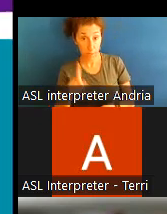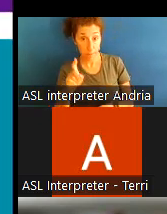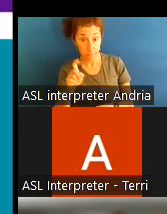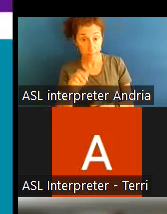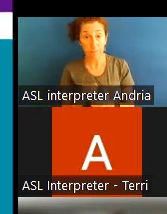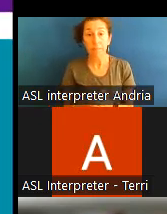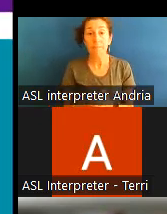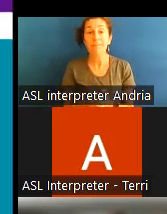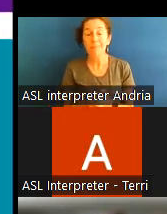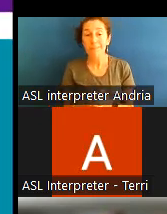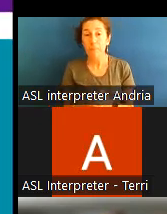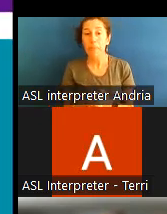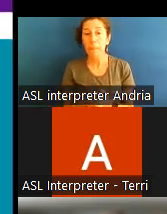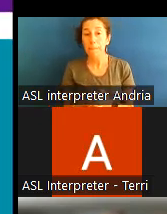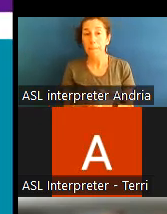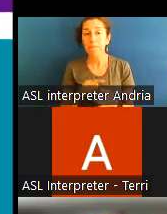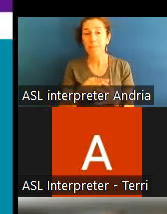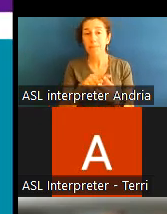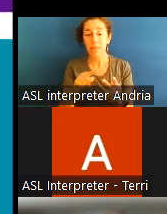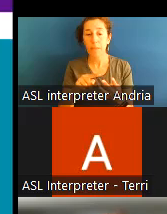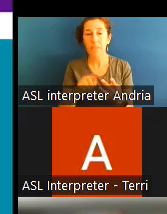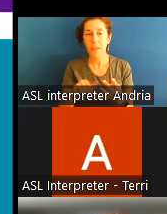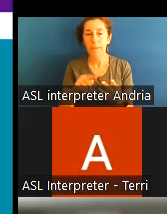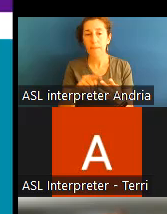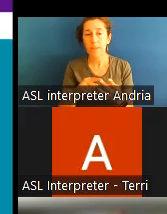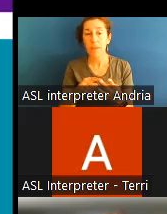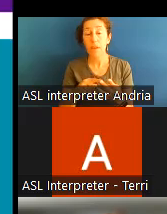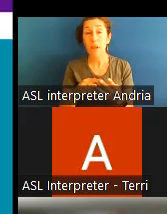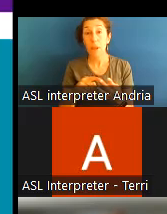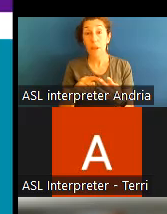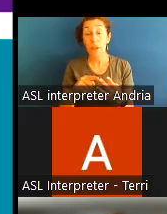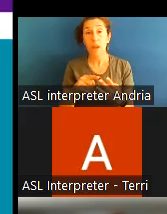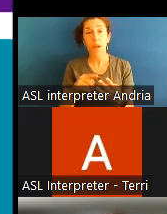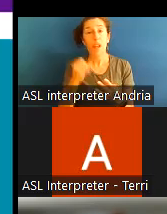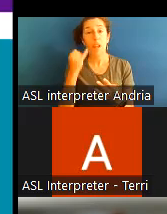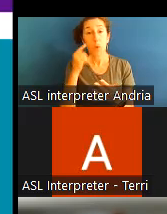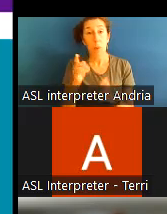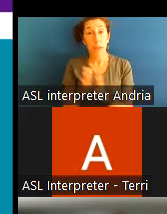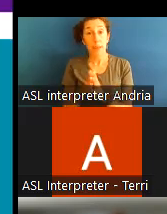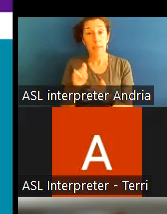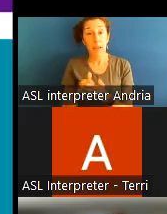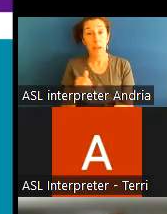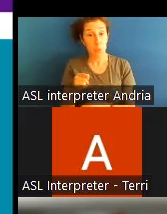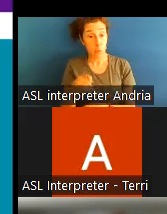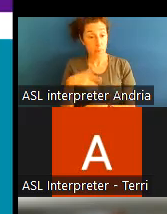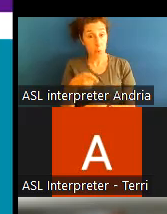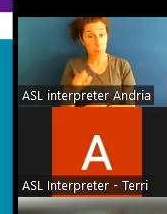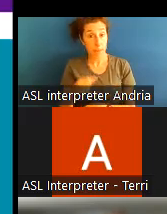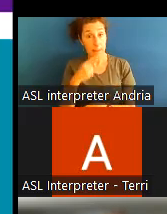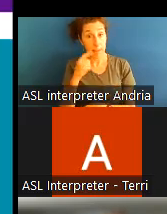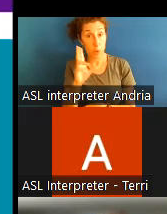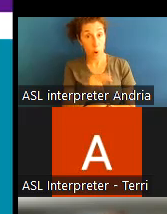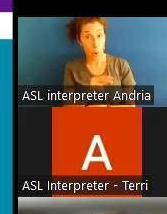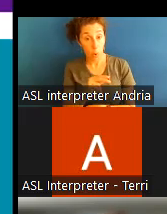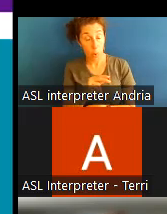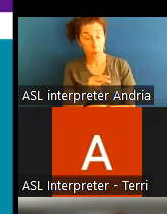really interesting question to ask because it's going to make somebody think, because they may not even realize that the answer to that